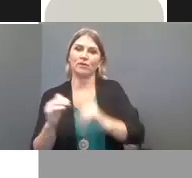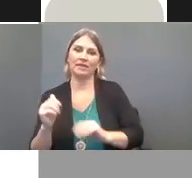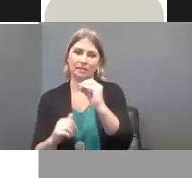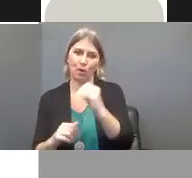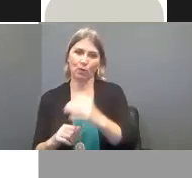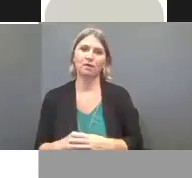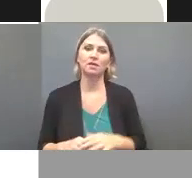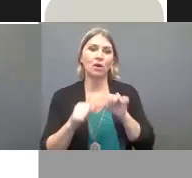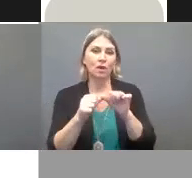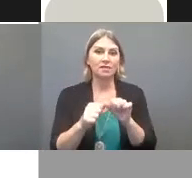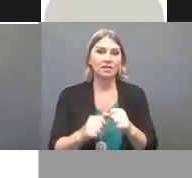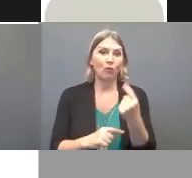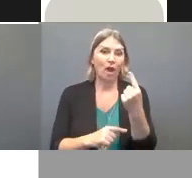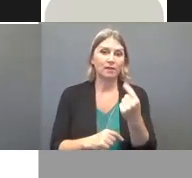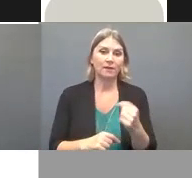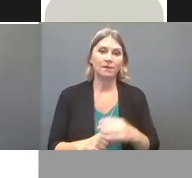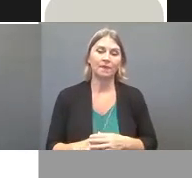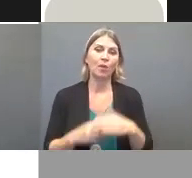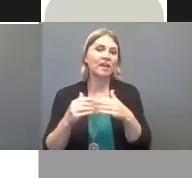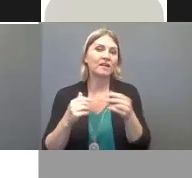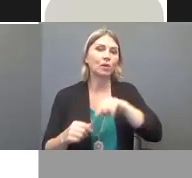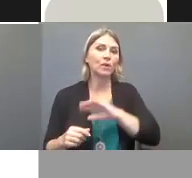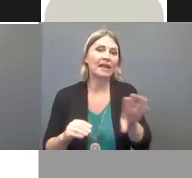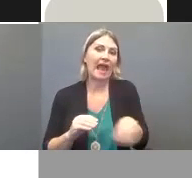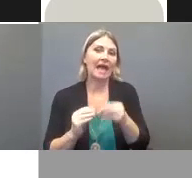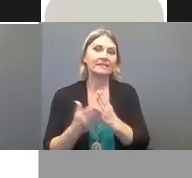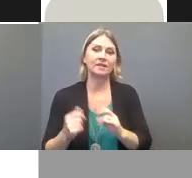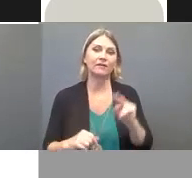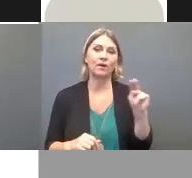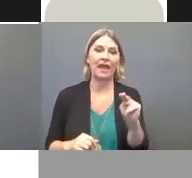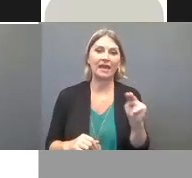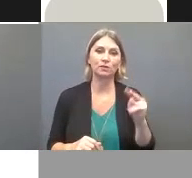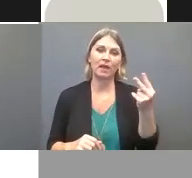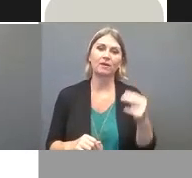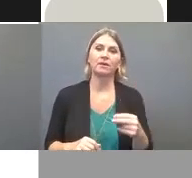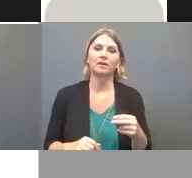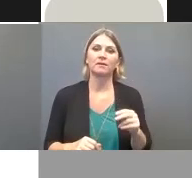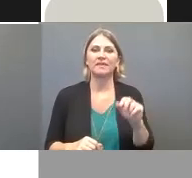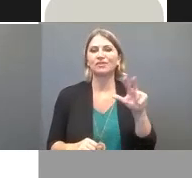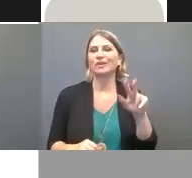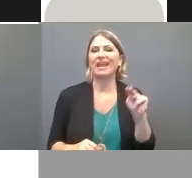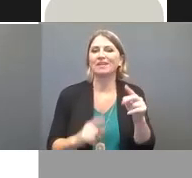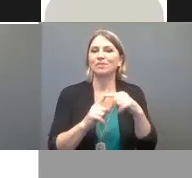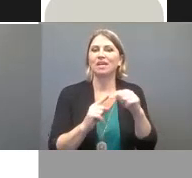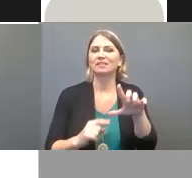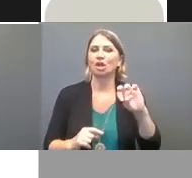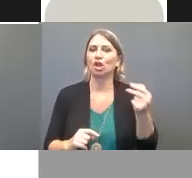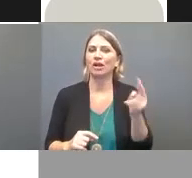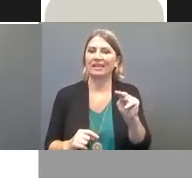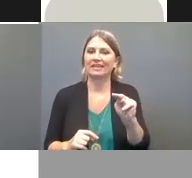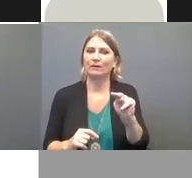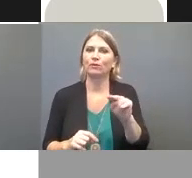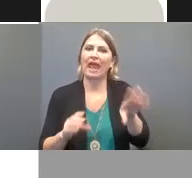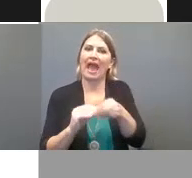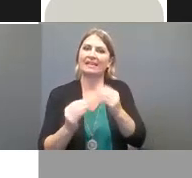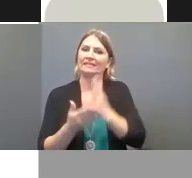of 1, whenever we add something to n squared, that is 3n plus log n, basically we are adding some positive numbers, right? Because n